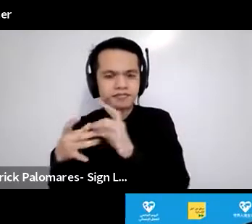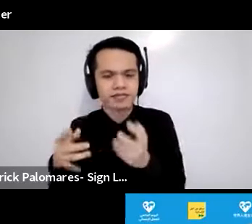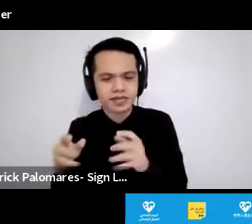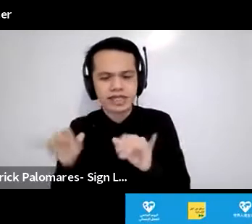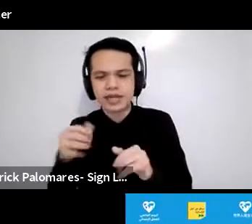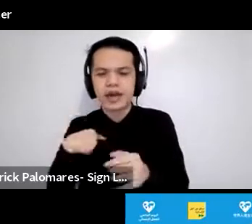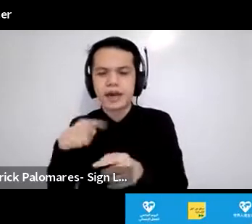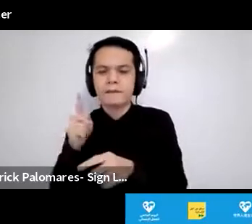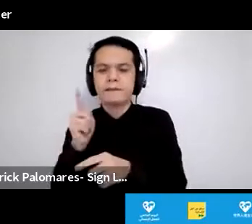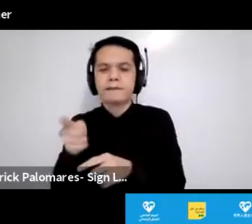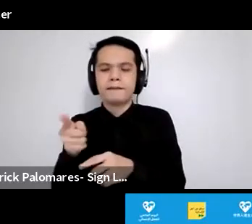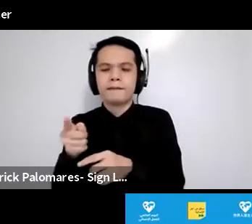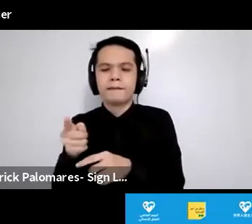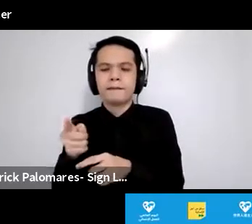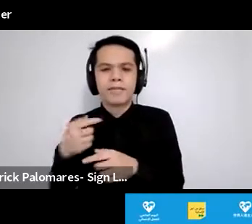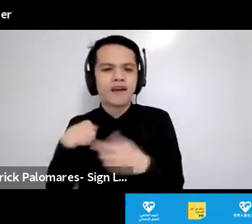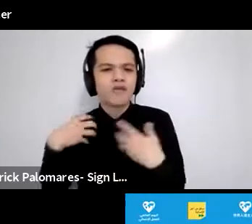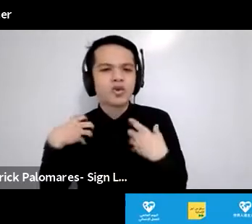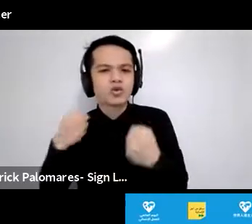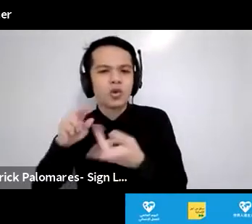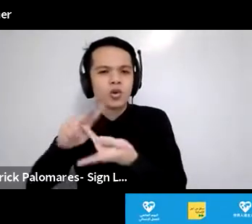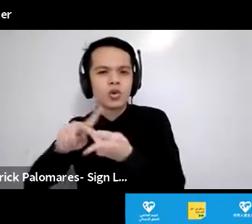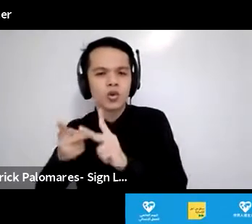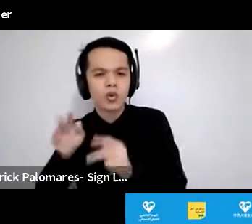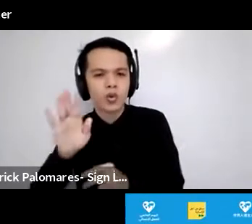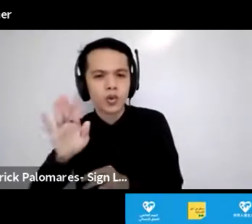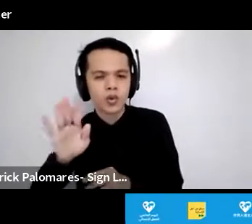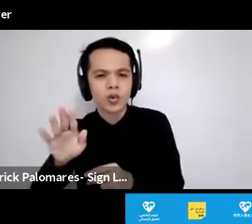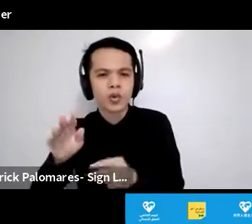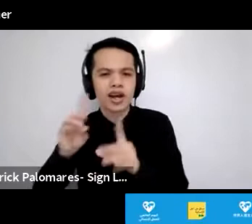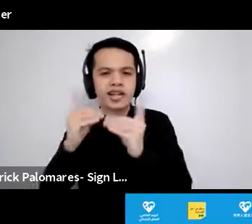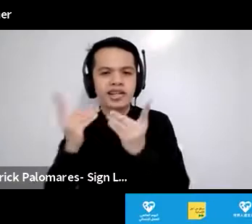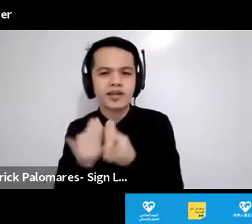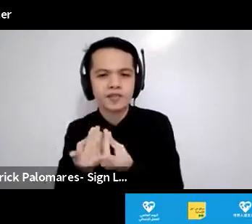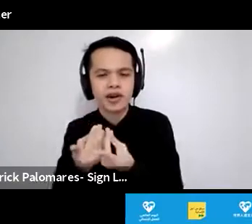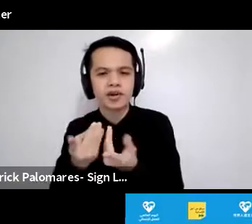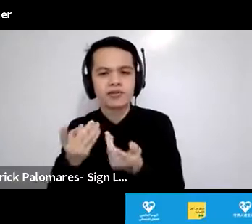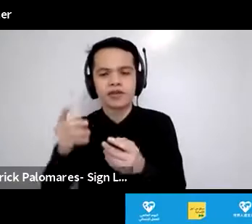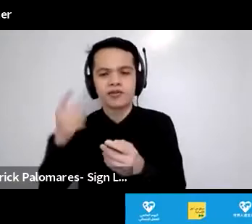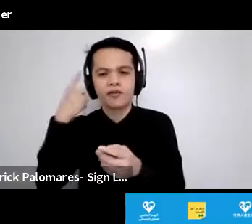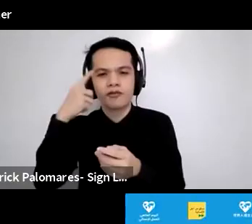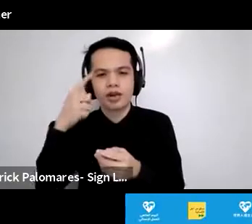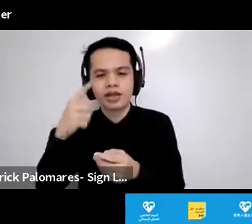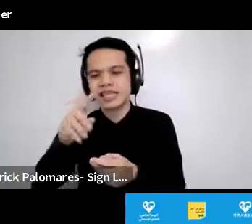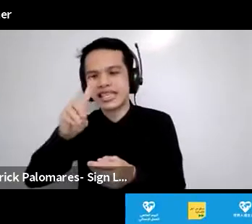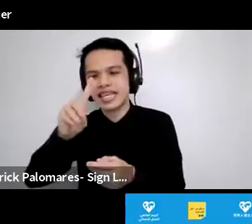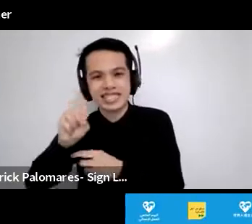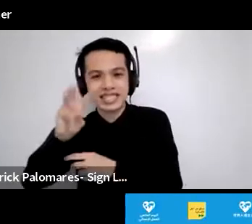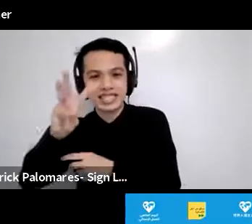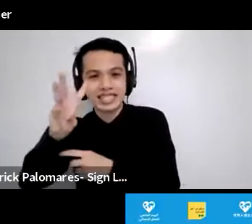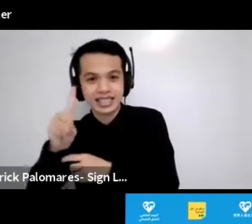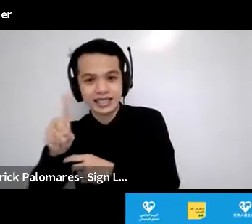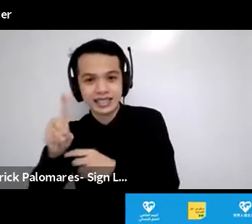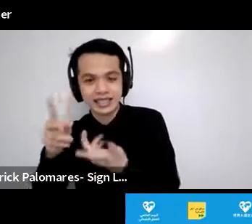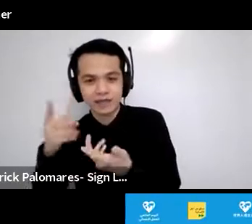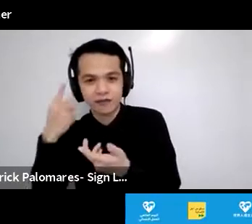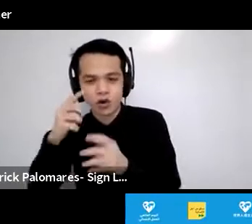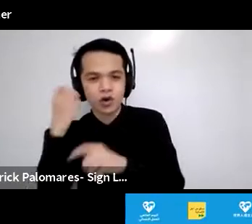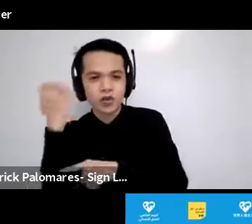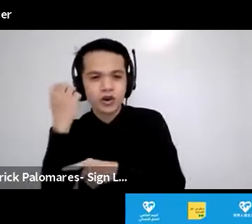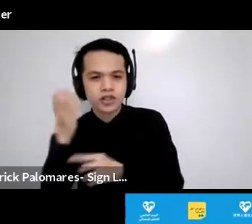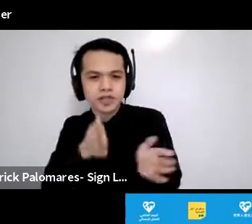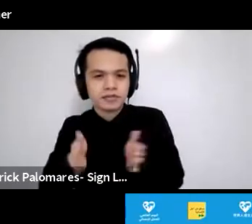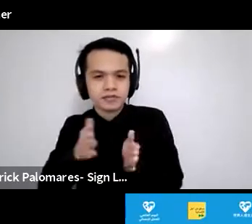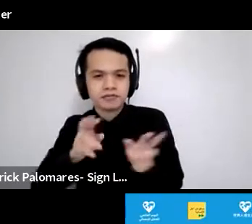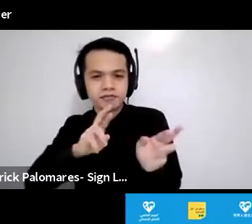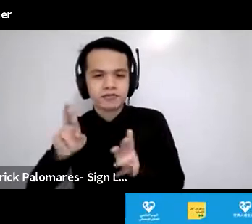have a strong partnership with the Department of Social Welfare and Development, DWD, on emergency preparedness